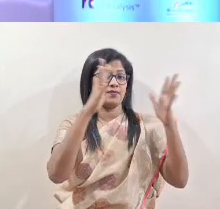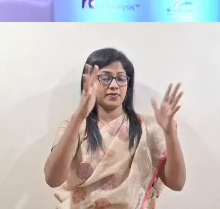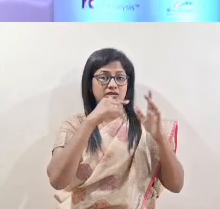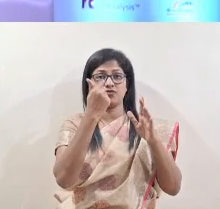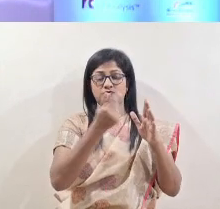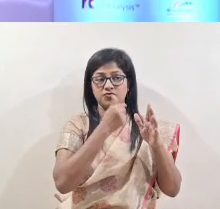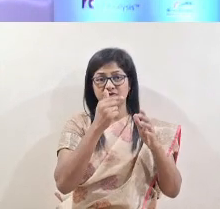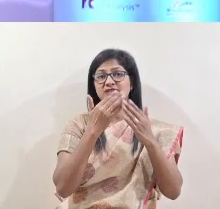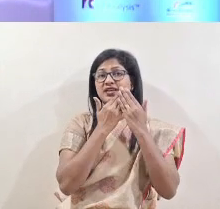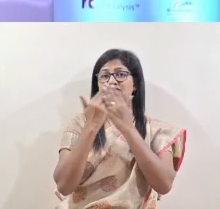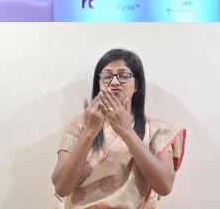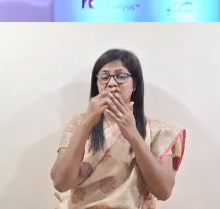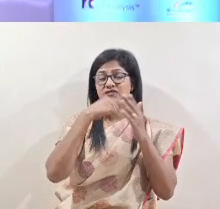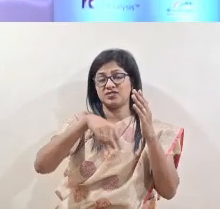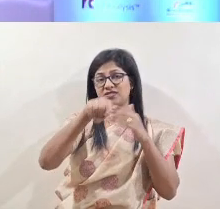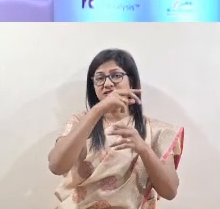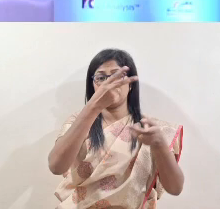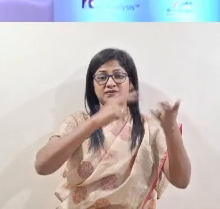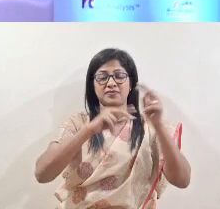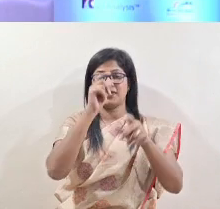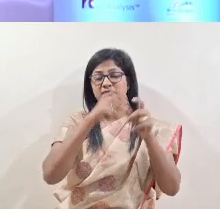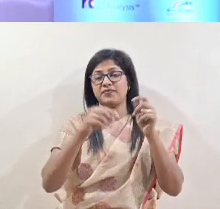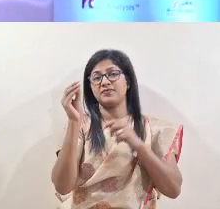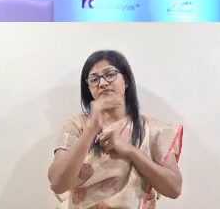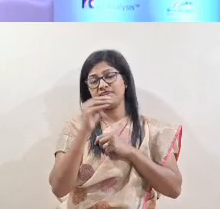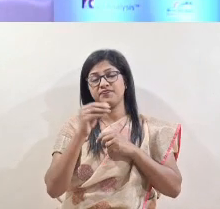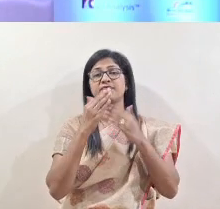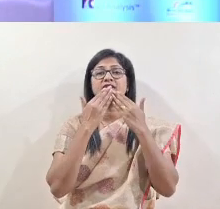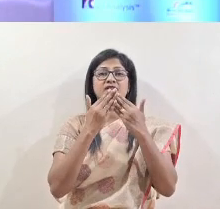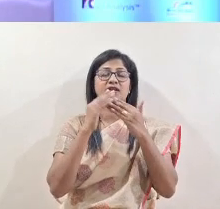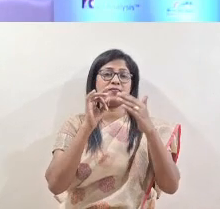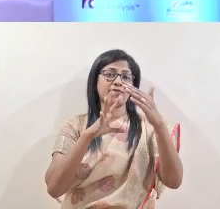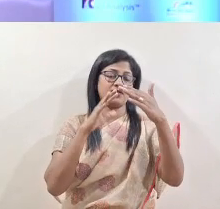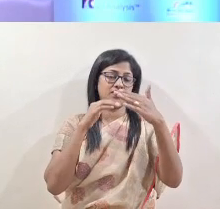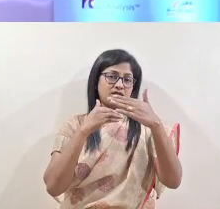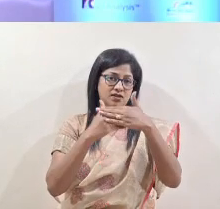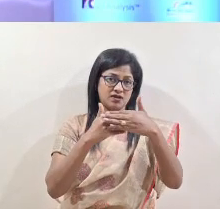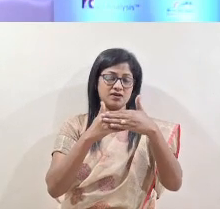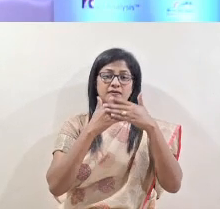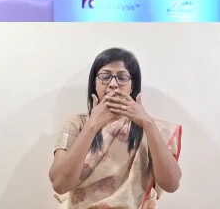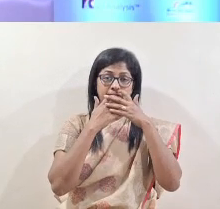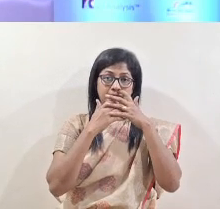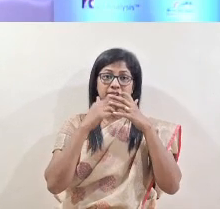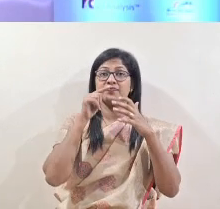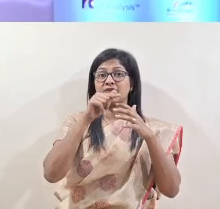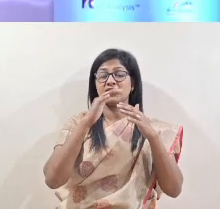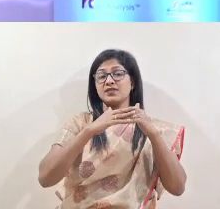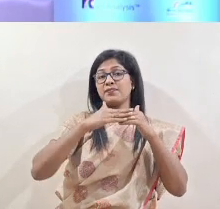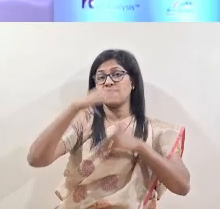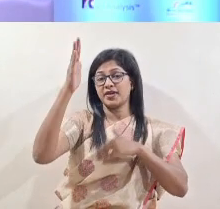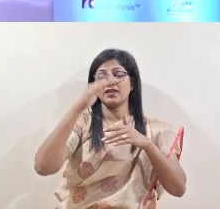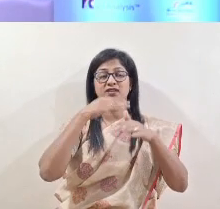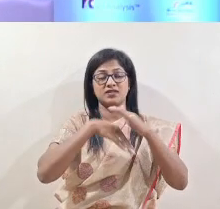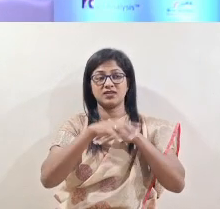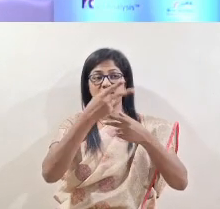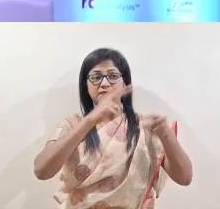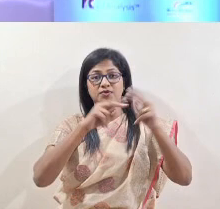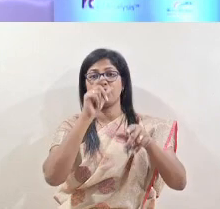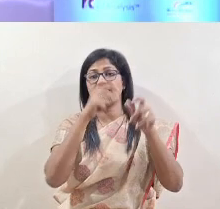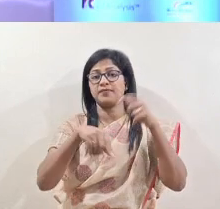the educational qualification of the respondents were up to the graduation level. In that, the most of the respondents has reported